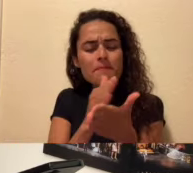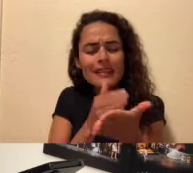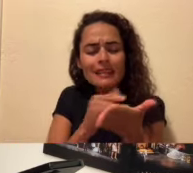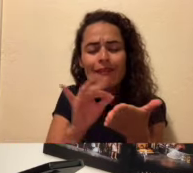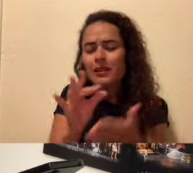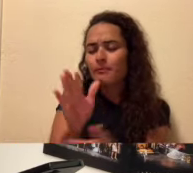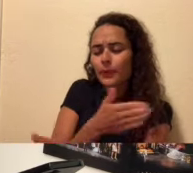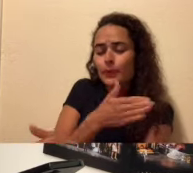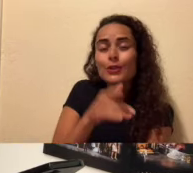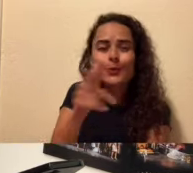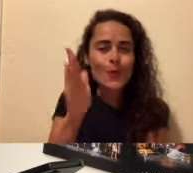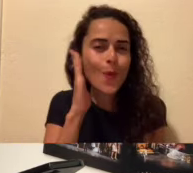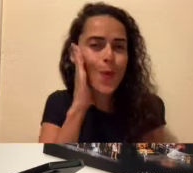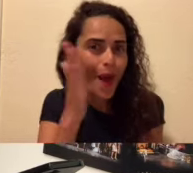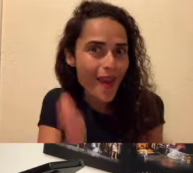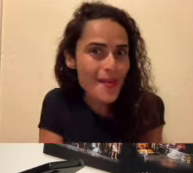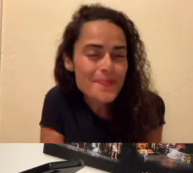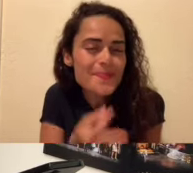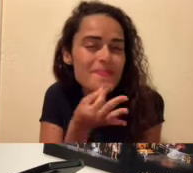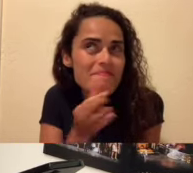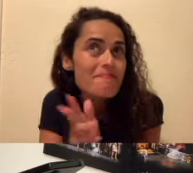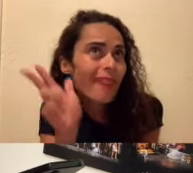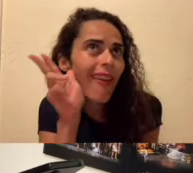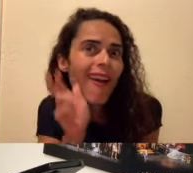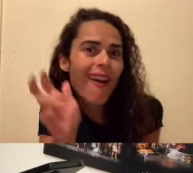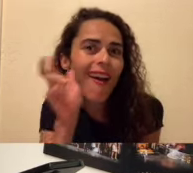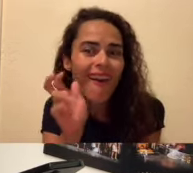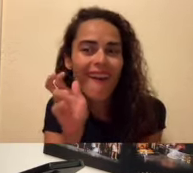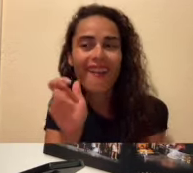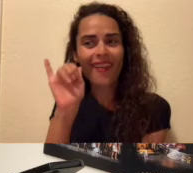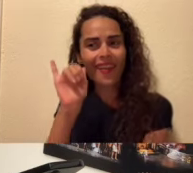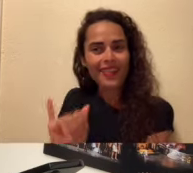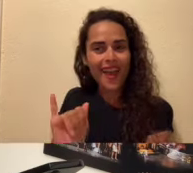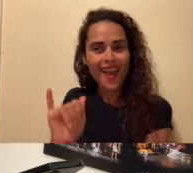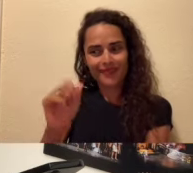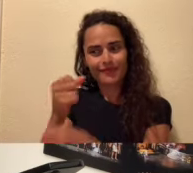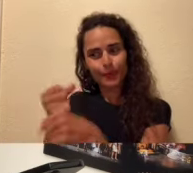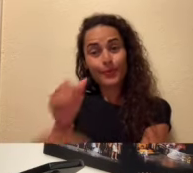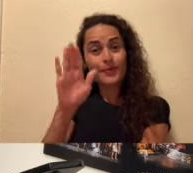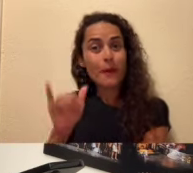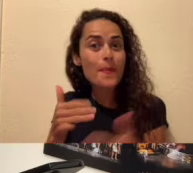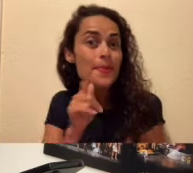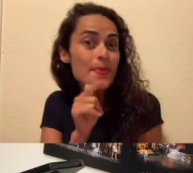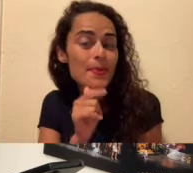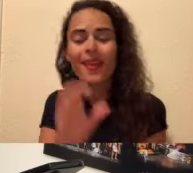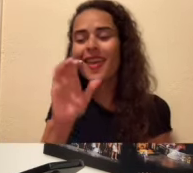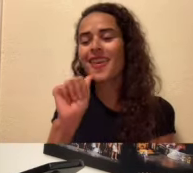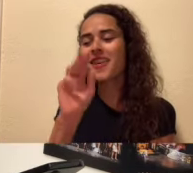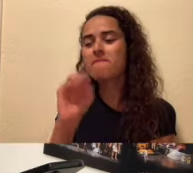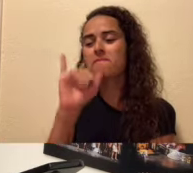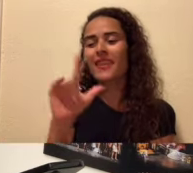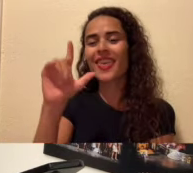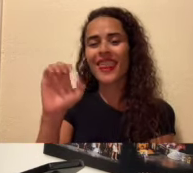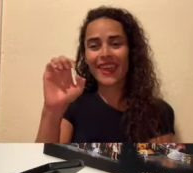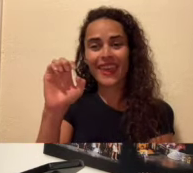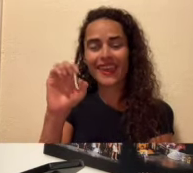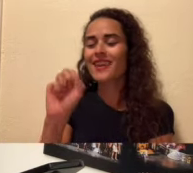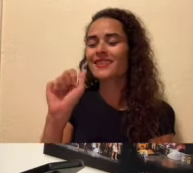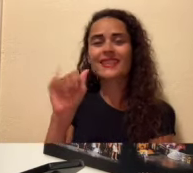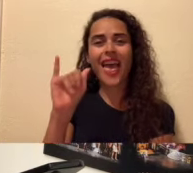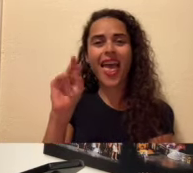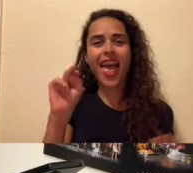by composer Camille Saint-Saëns and served as an inspiration for some of the underwater